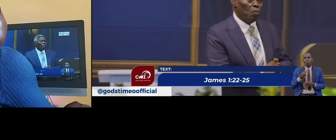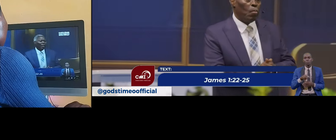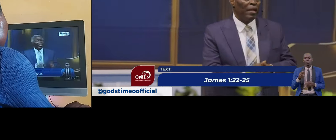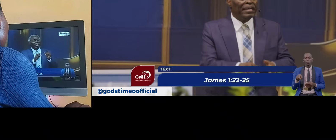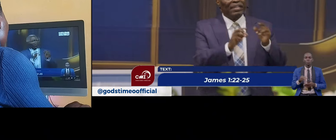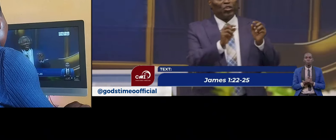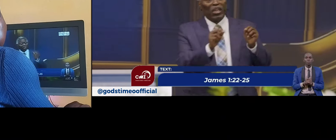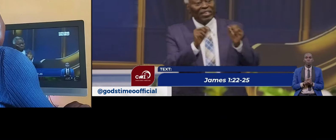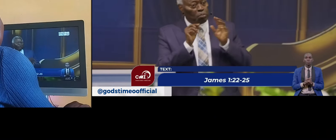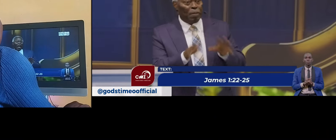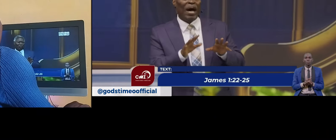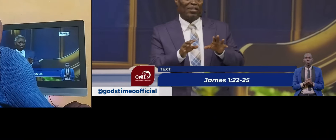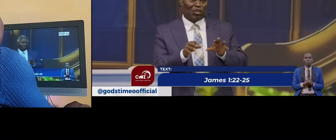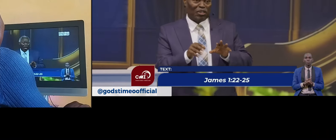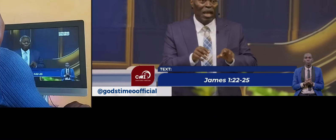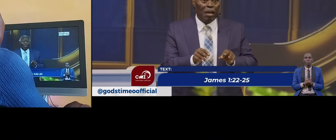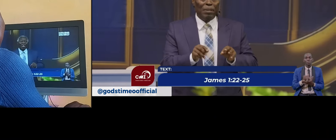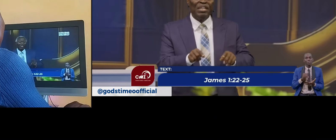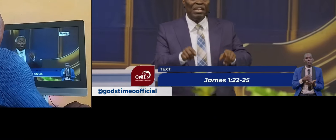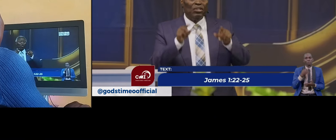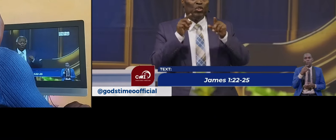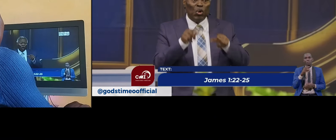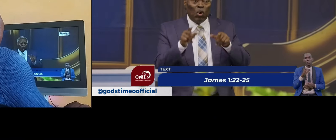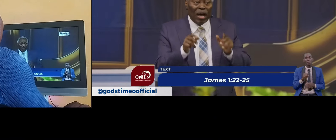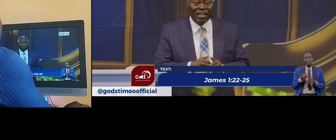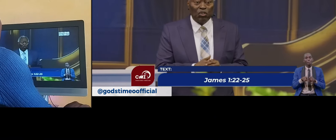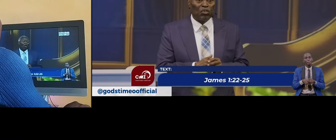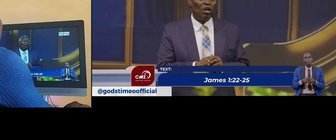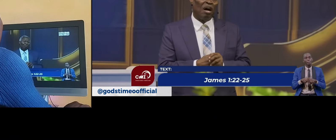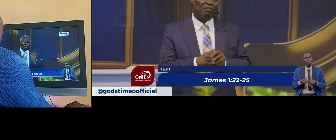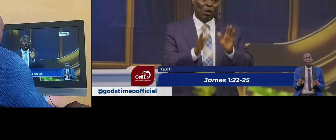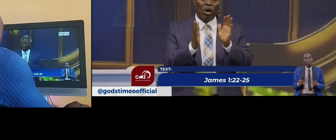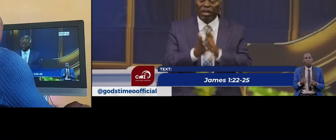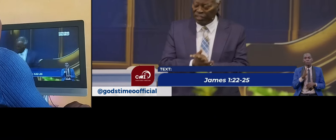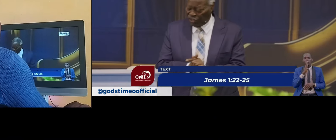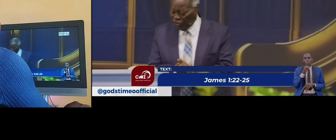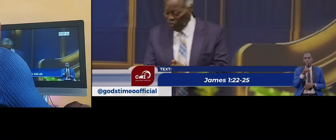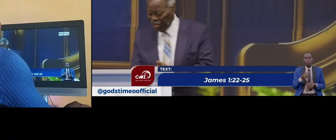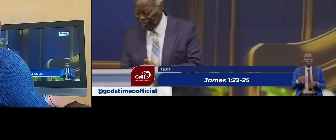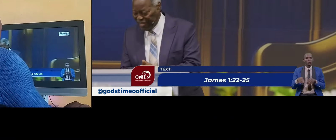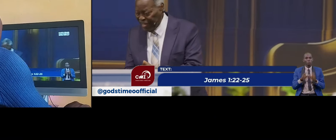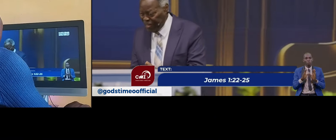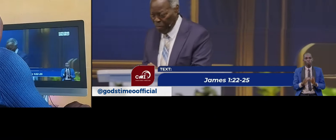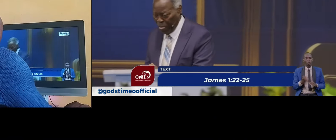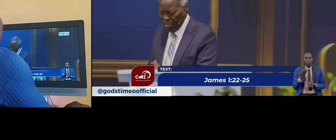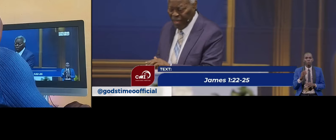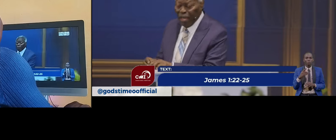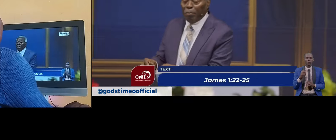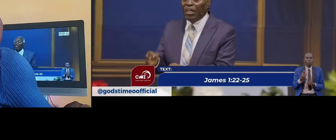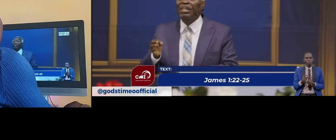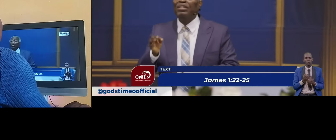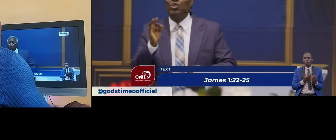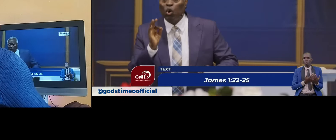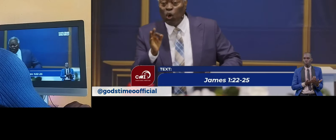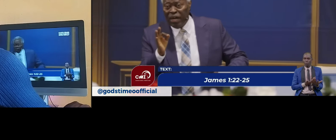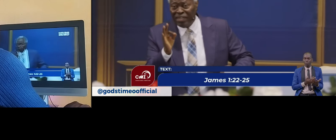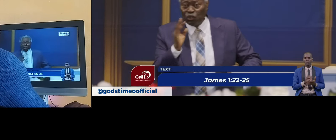22, it says, but be ye doers of the word. Hold on there. Be